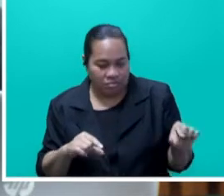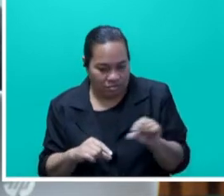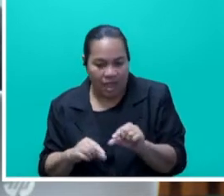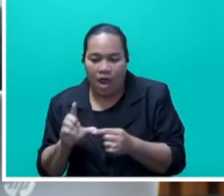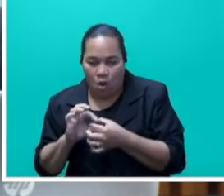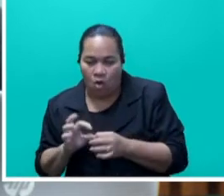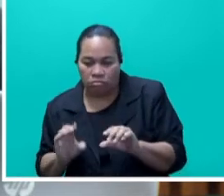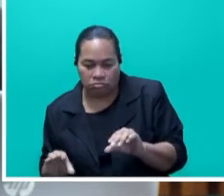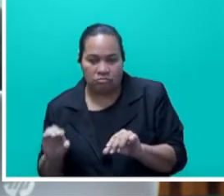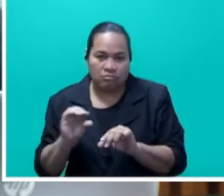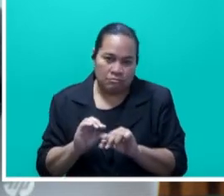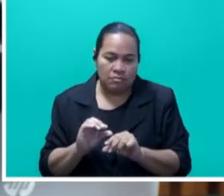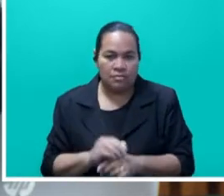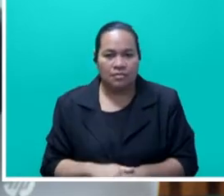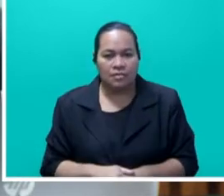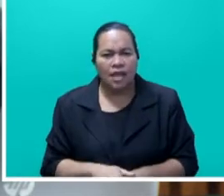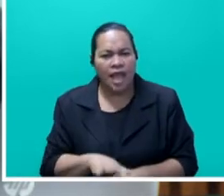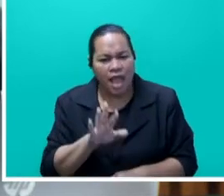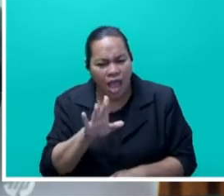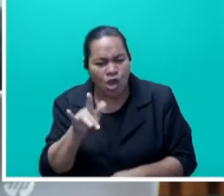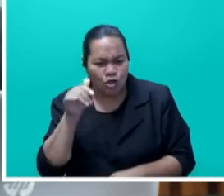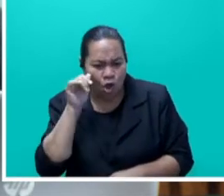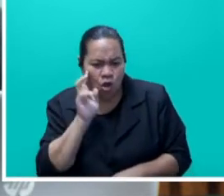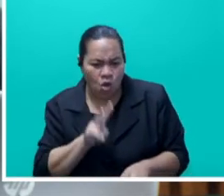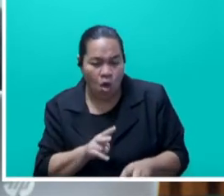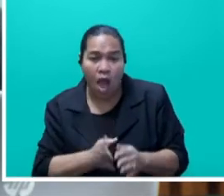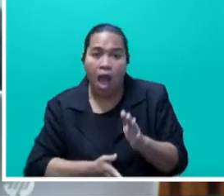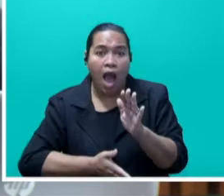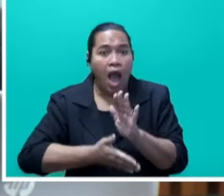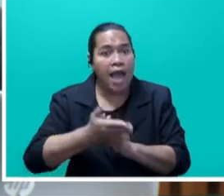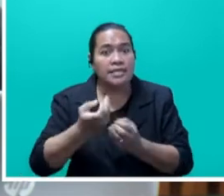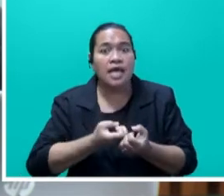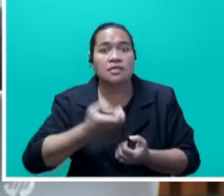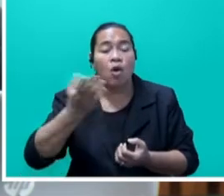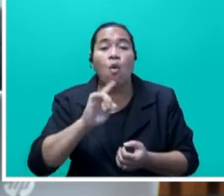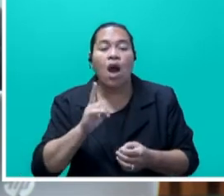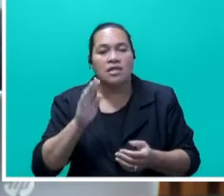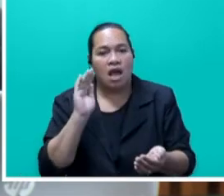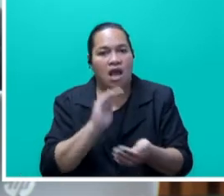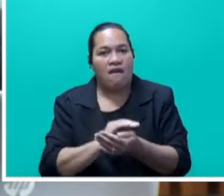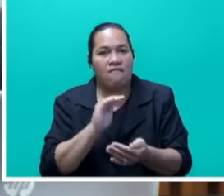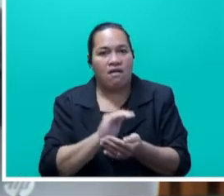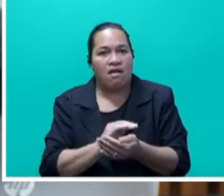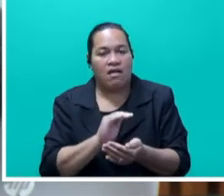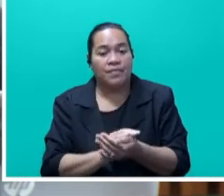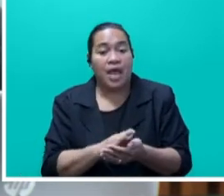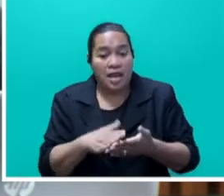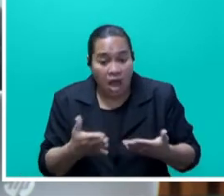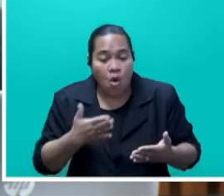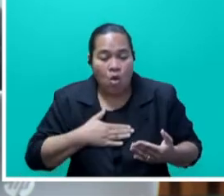said. Mr. Speaker said, noting that our highest export earner is kava, we are now wanting to give